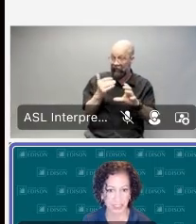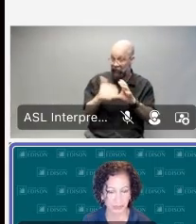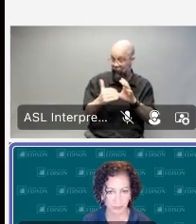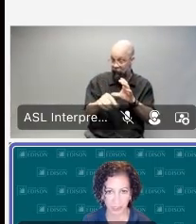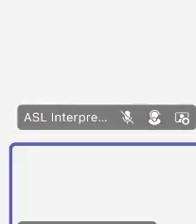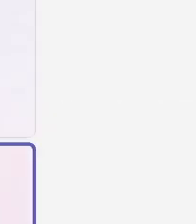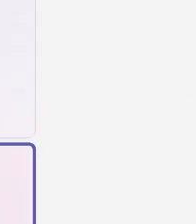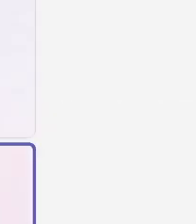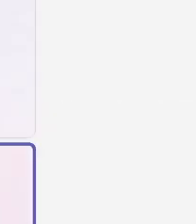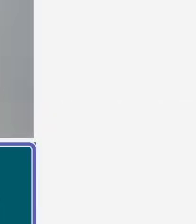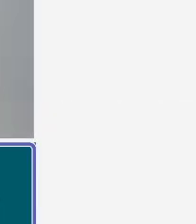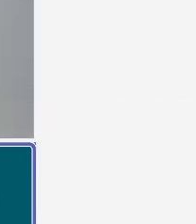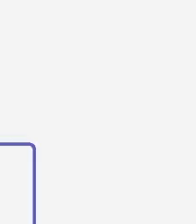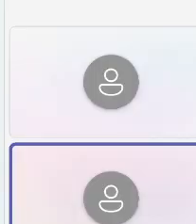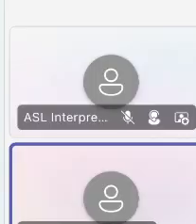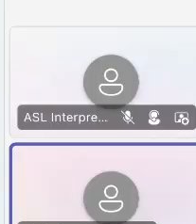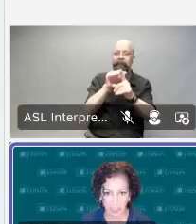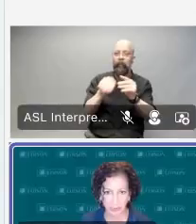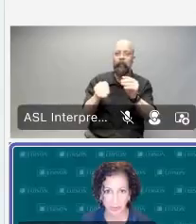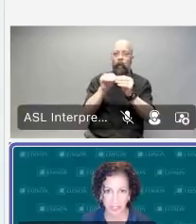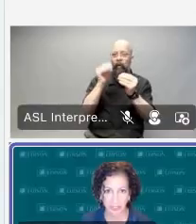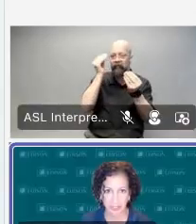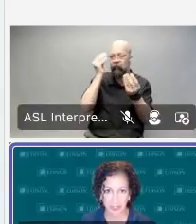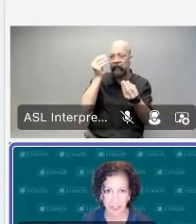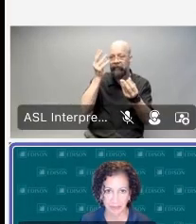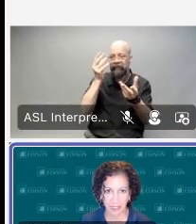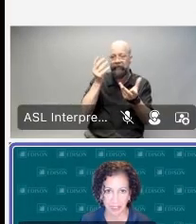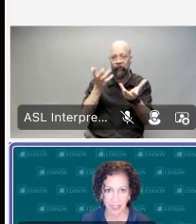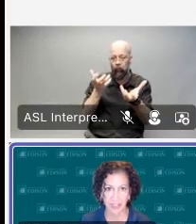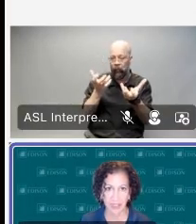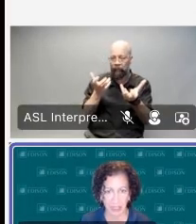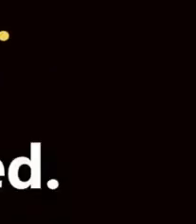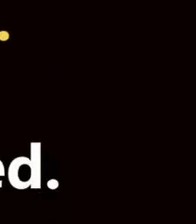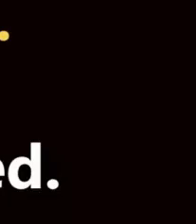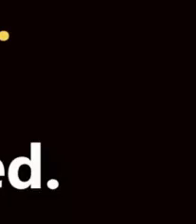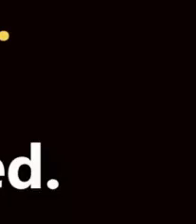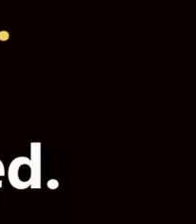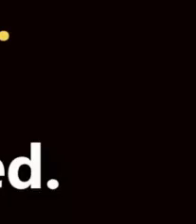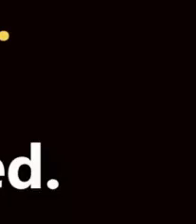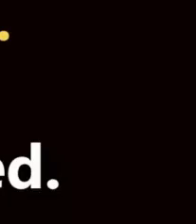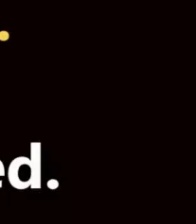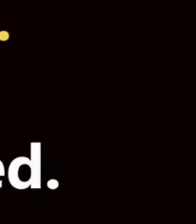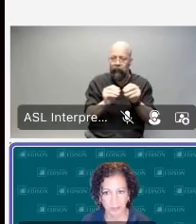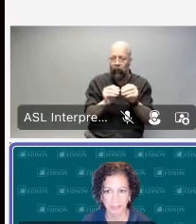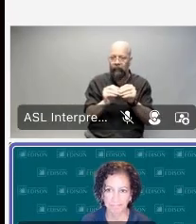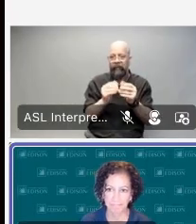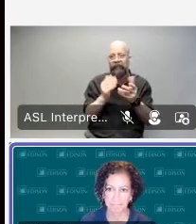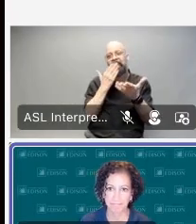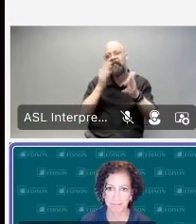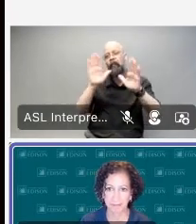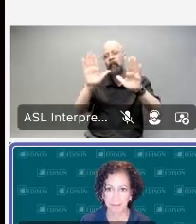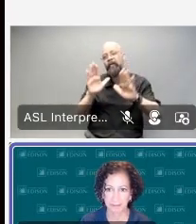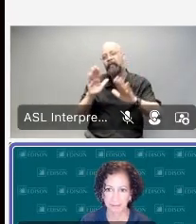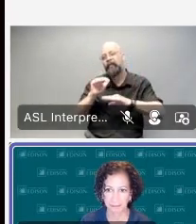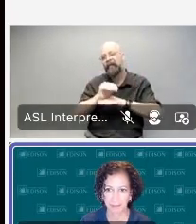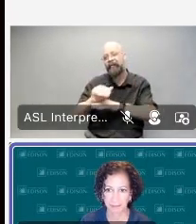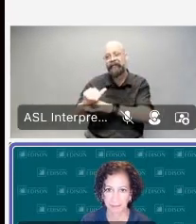questions, please feel free to email us. We appreciate you joining us this evening. Thank you again, and please have a wonderful evening.